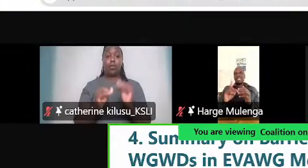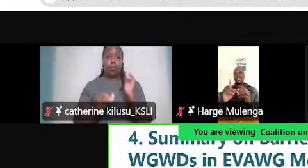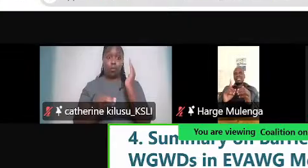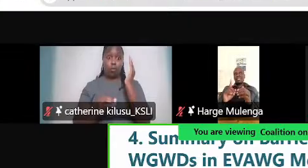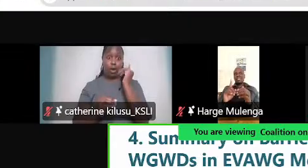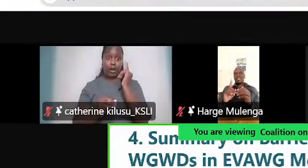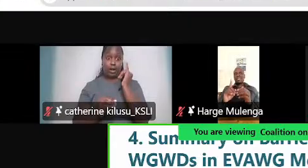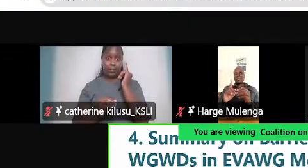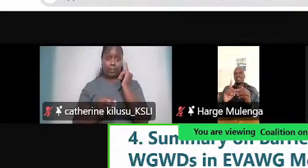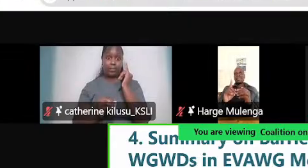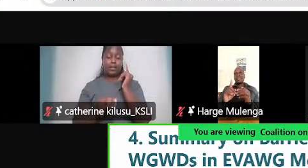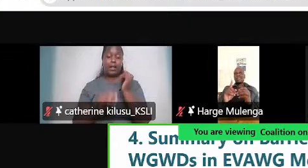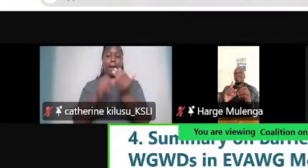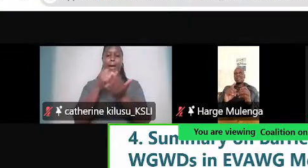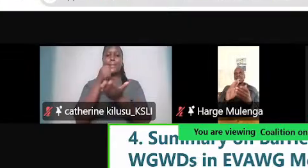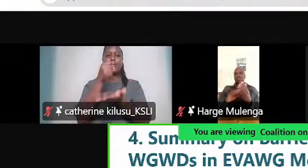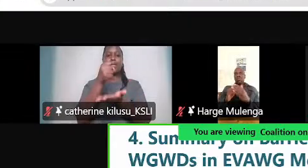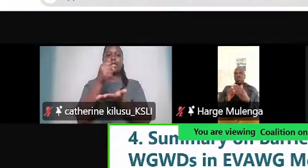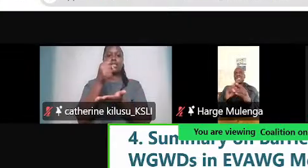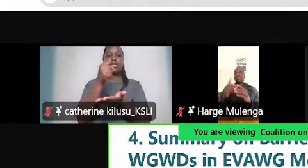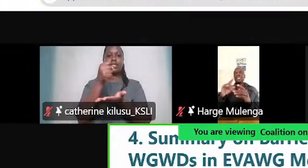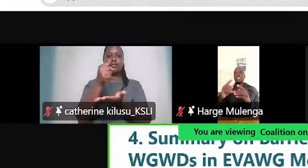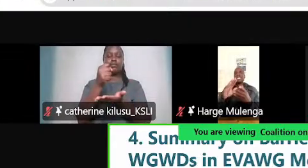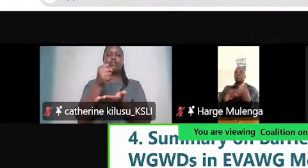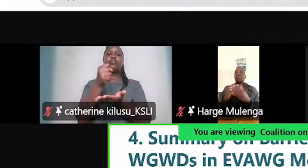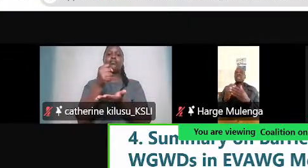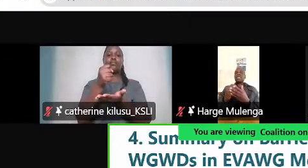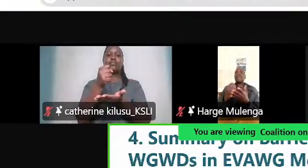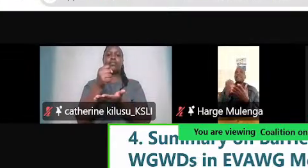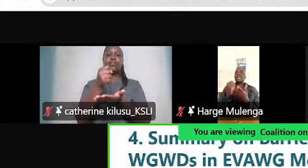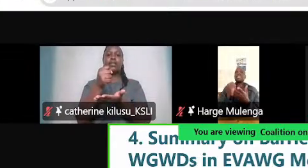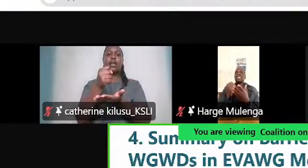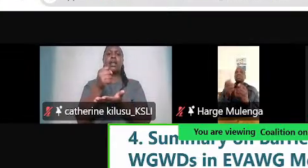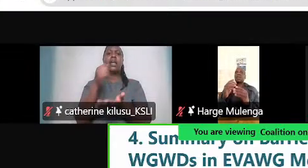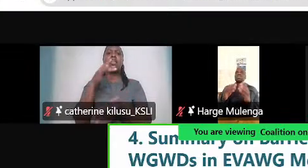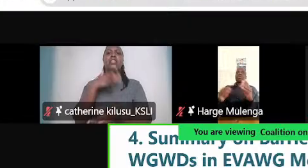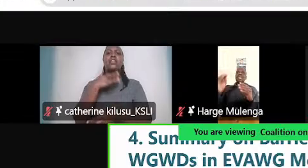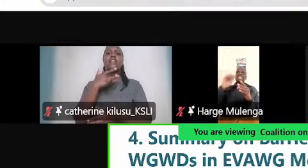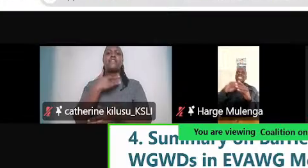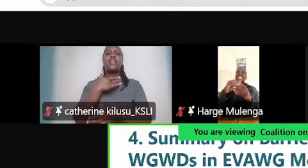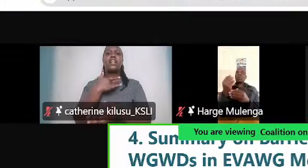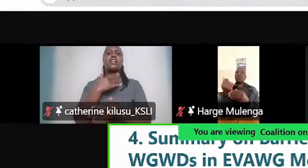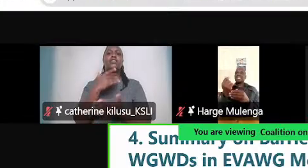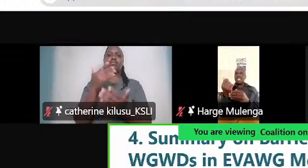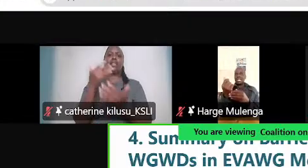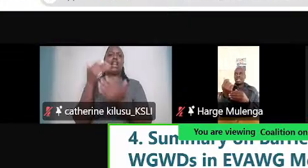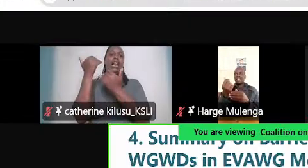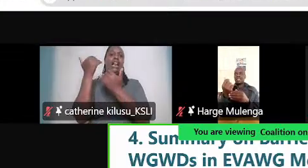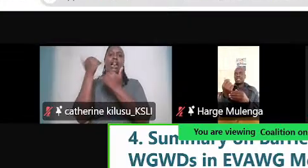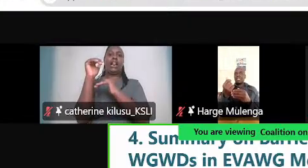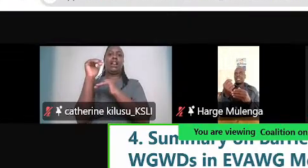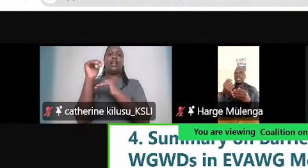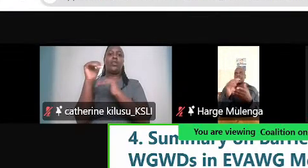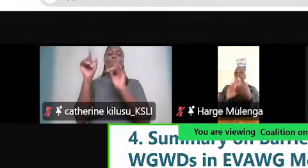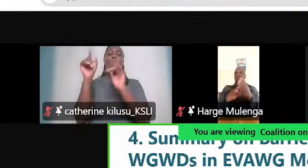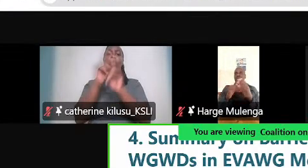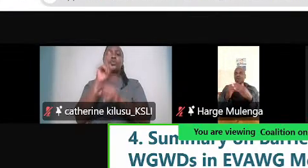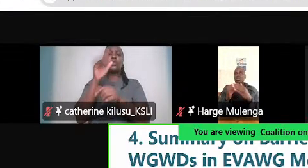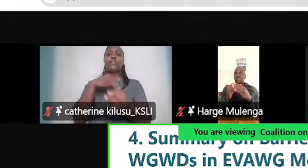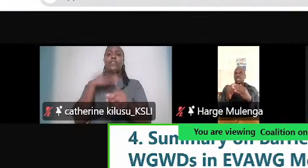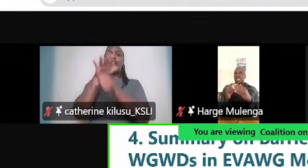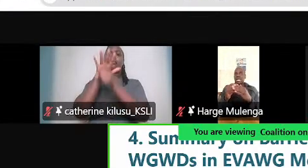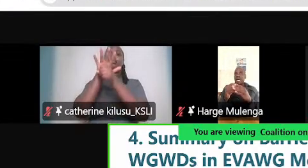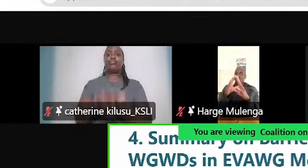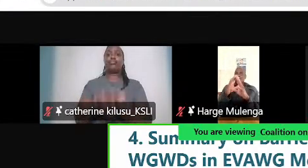because of budget and extra cost. So they feel discriminated even within. Because they're saying, like one was